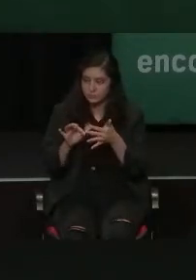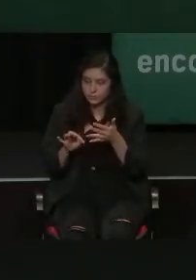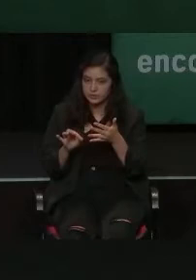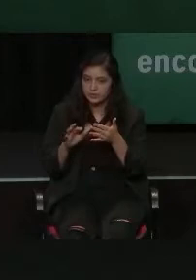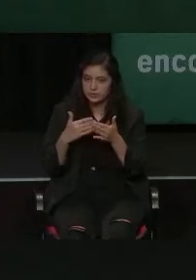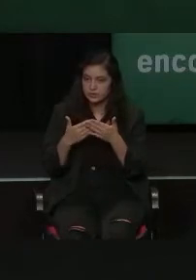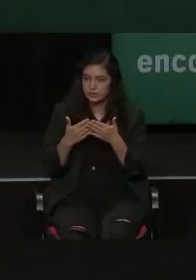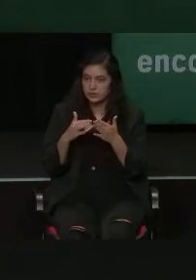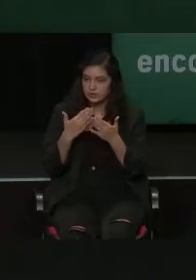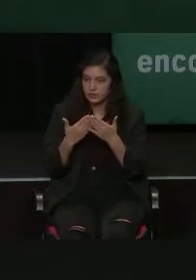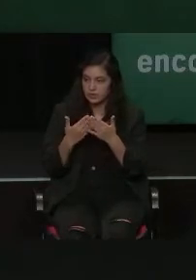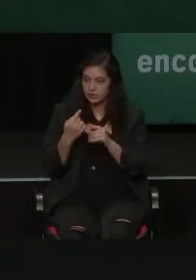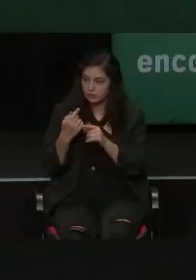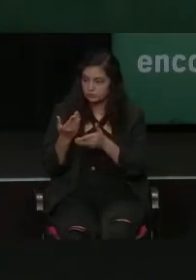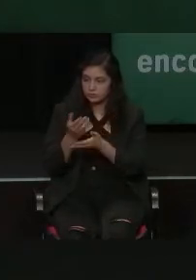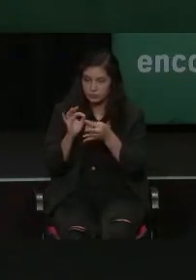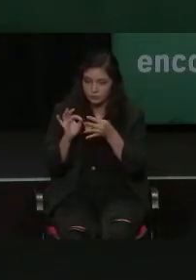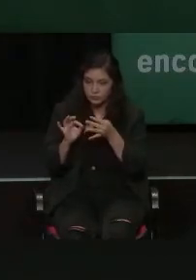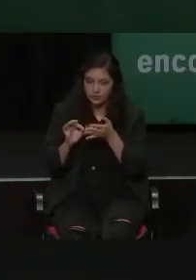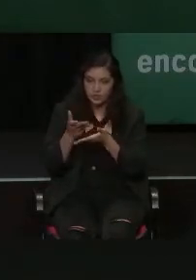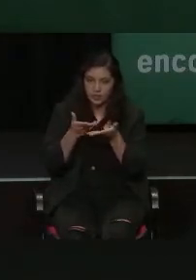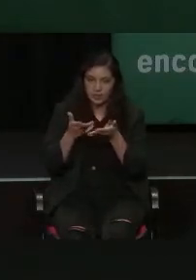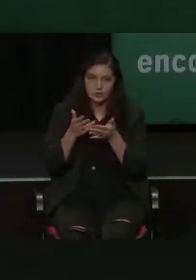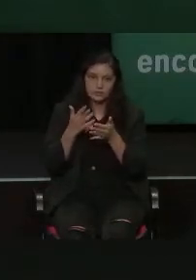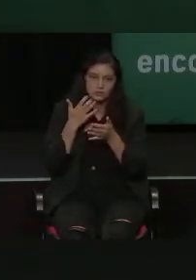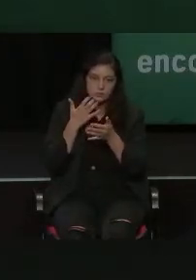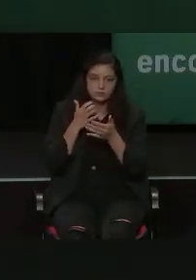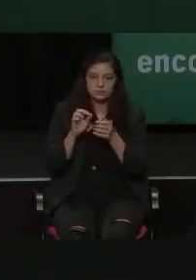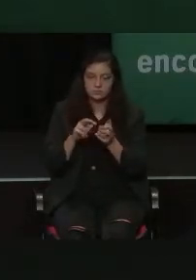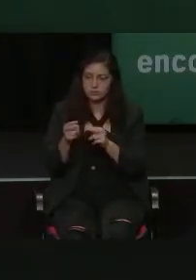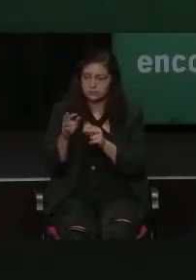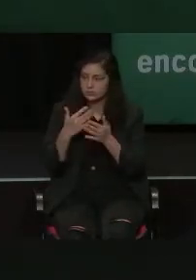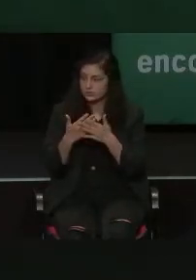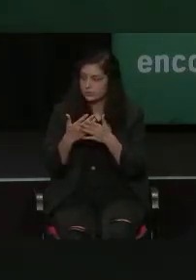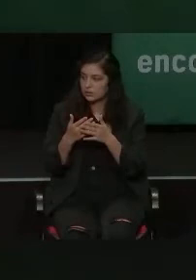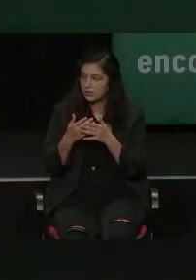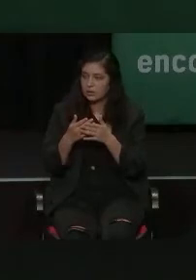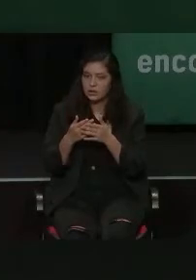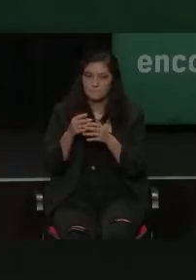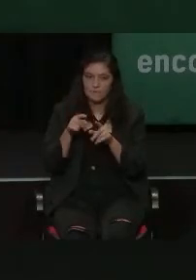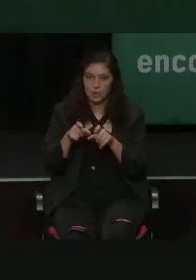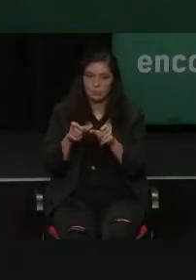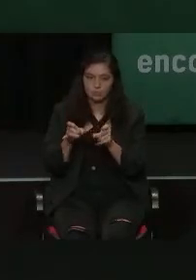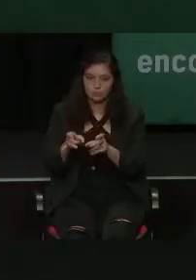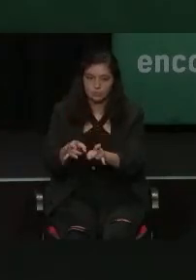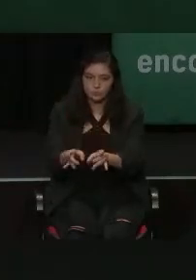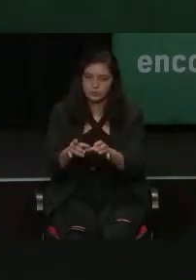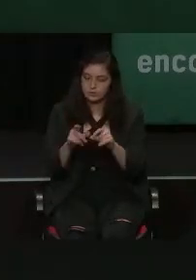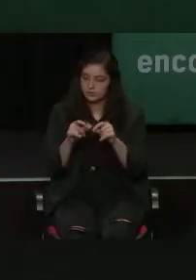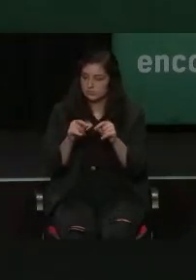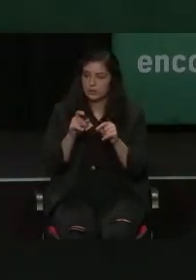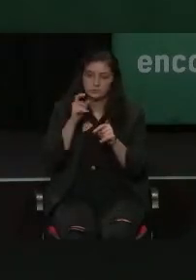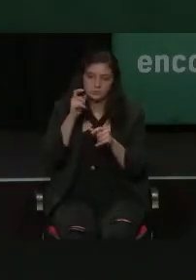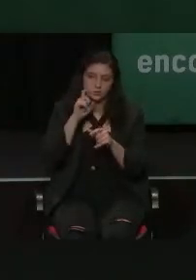that share a common characteristic of tolerance and recalcitrance to antimicrobials and also to the host immune